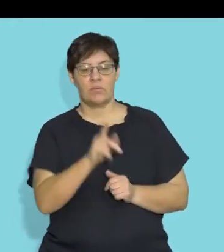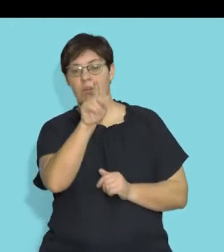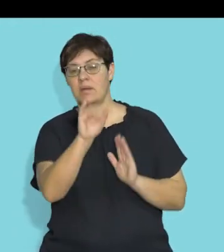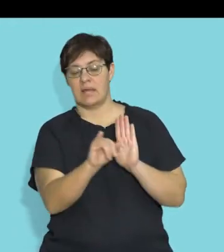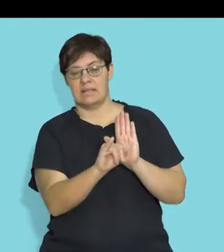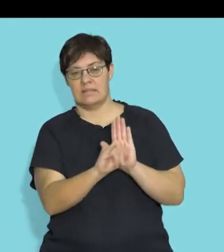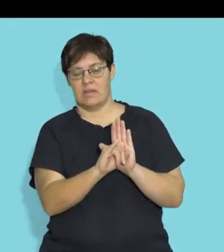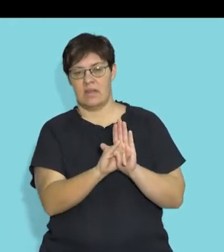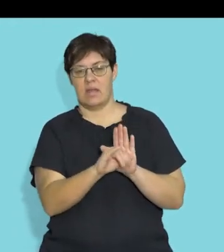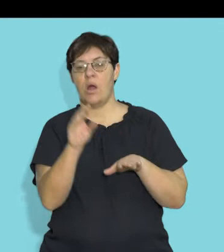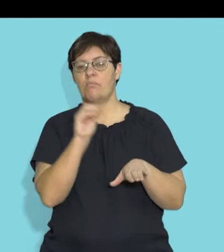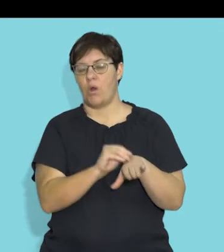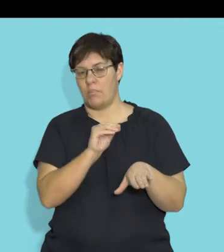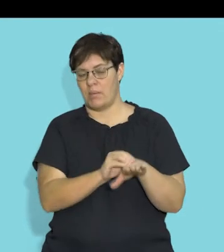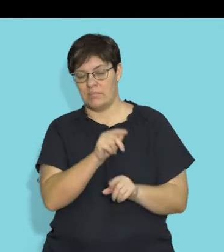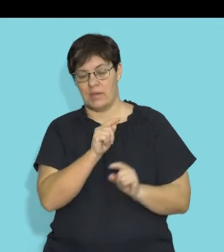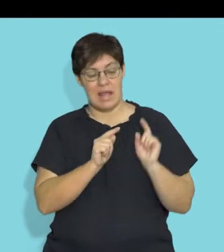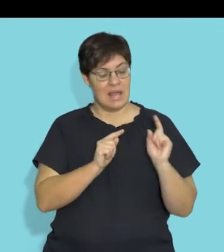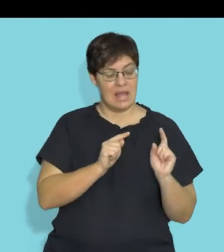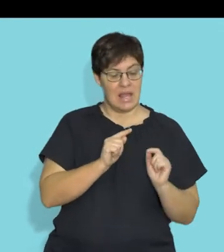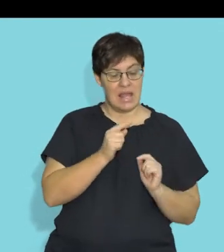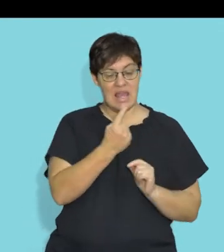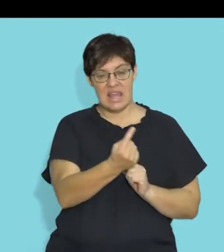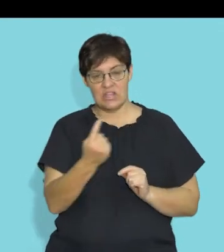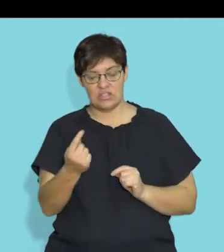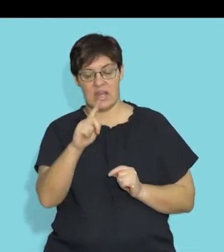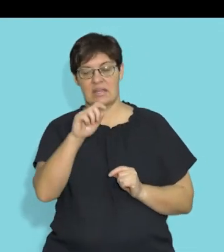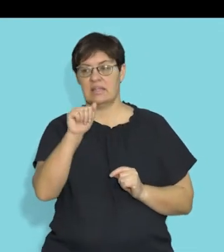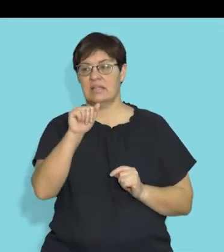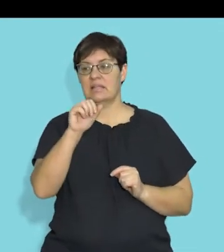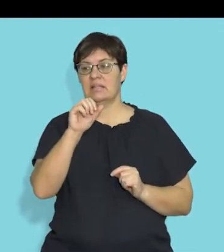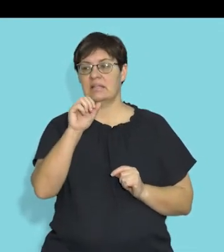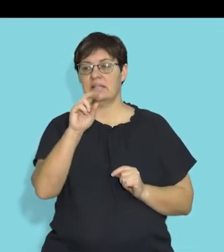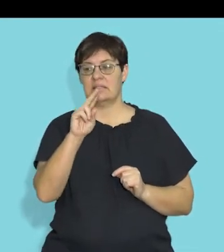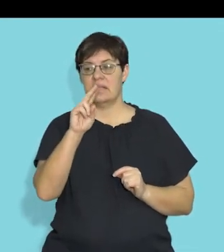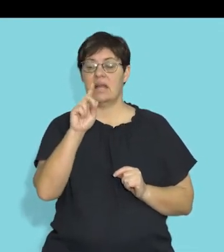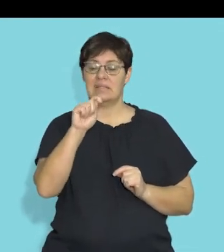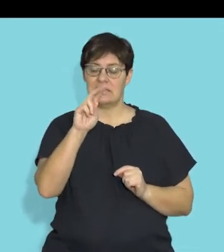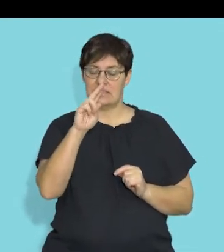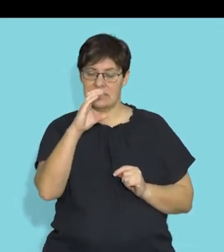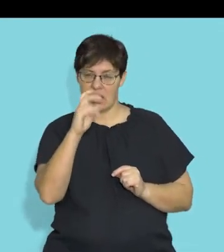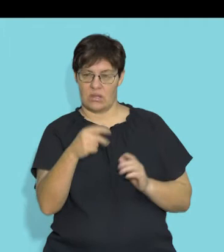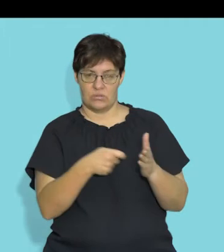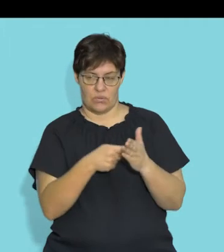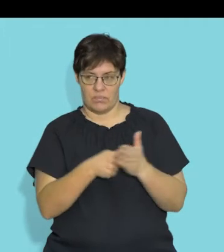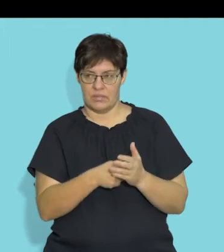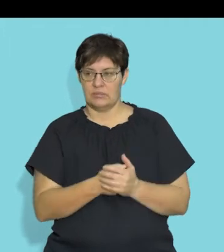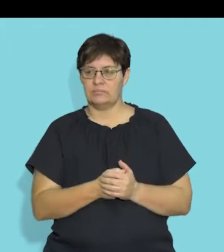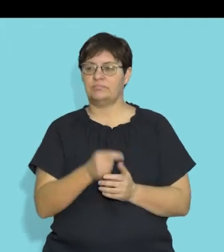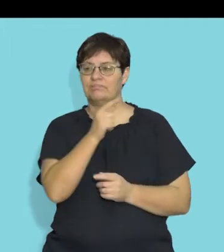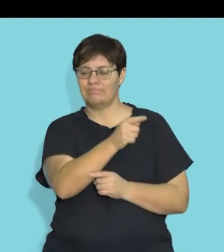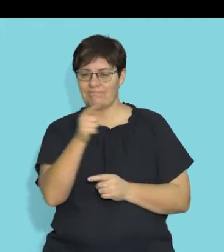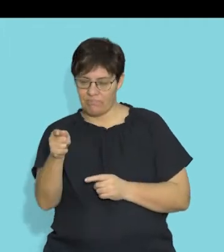here, identify one problem in each tuck shop and provide one solution in each